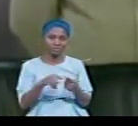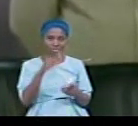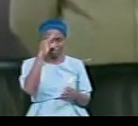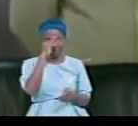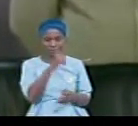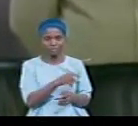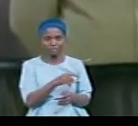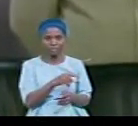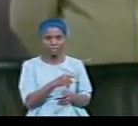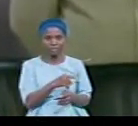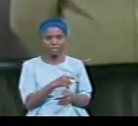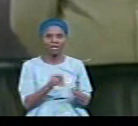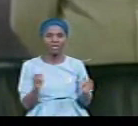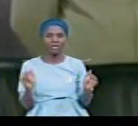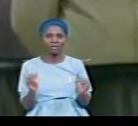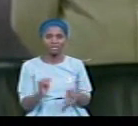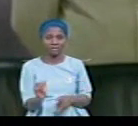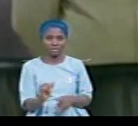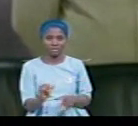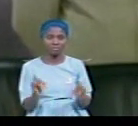It's a measure of grace